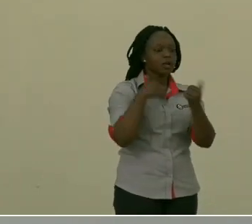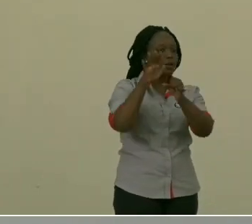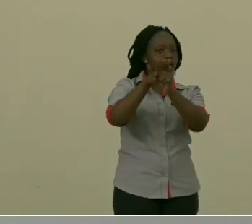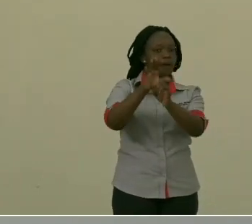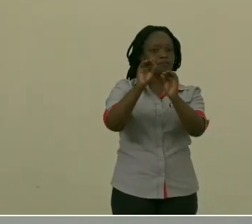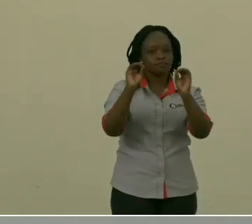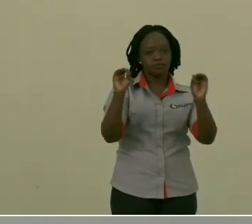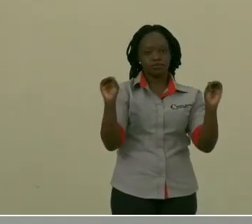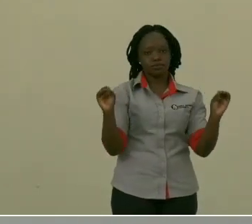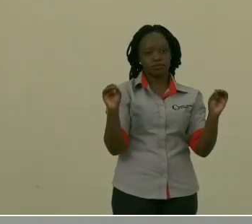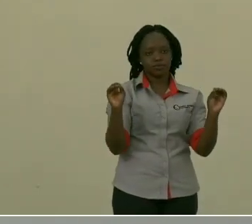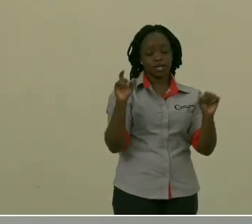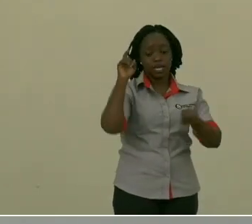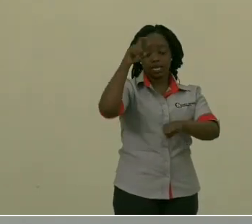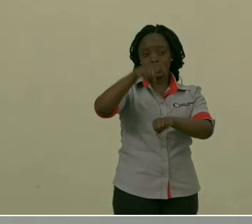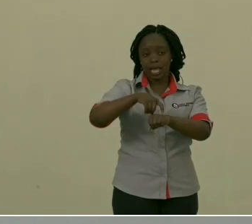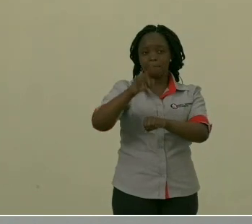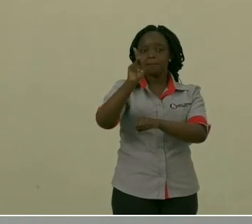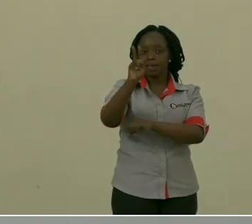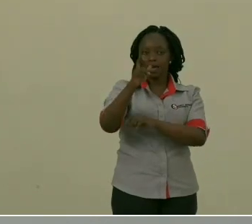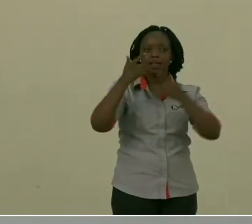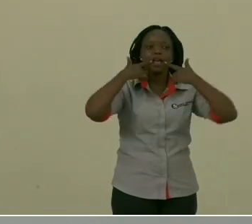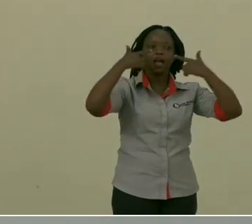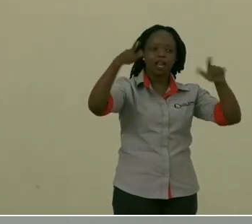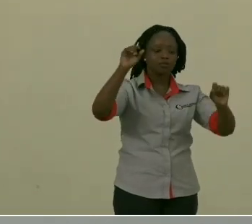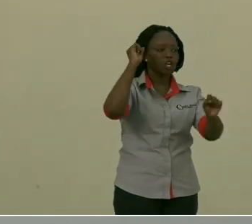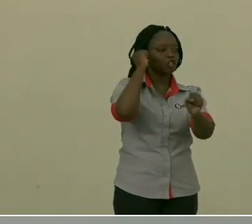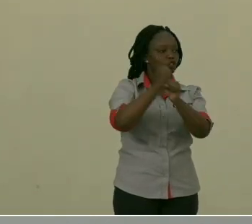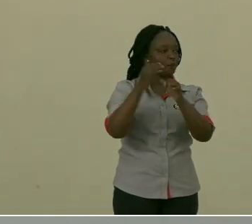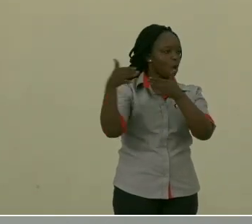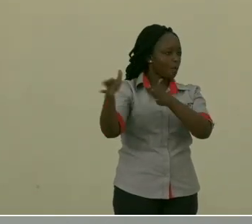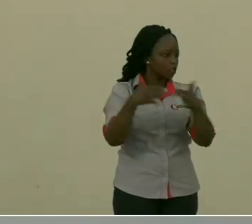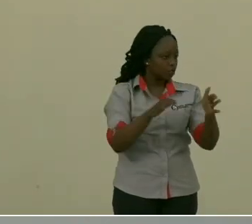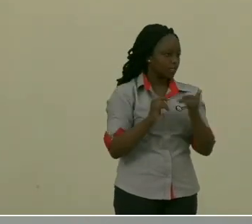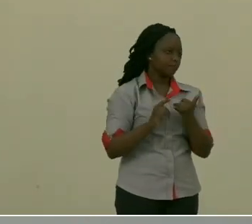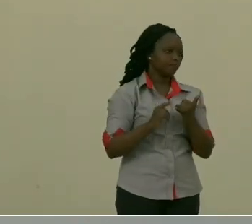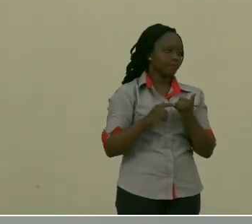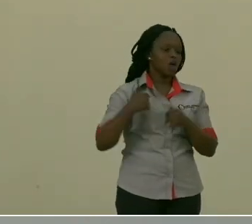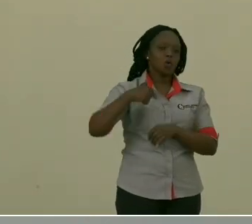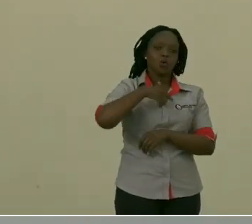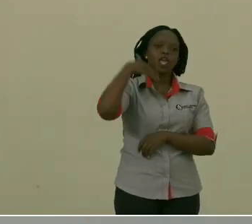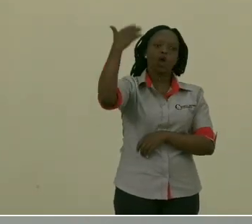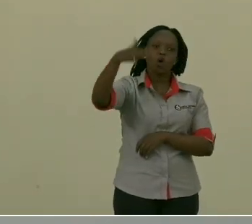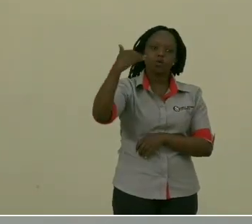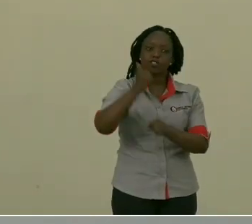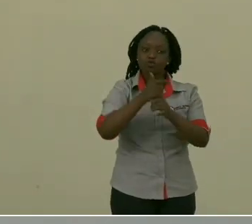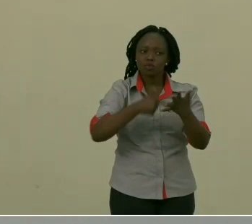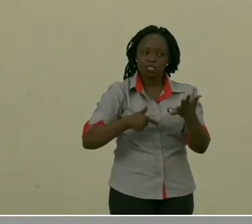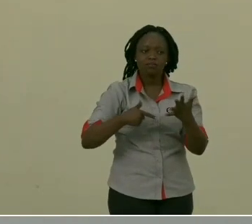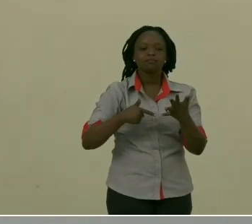anyone, whenever time KRA advertises for jobs opportunities, we always